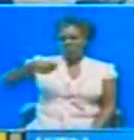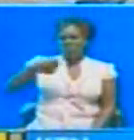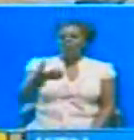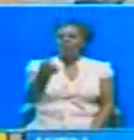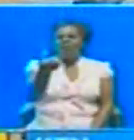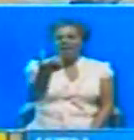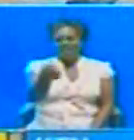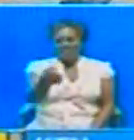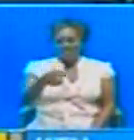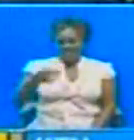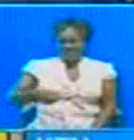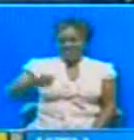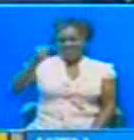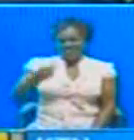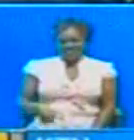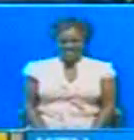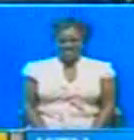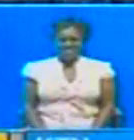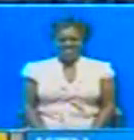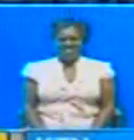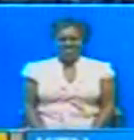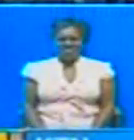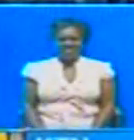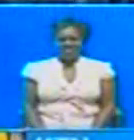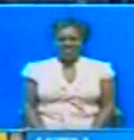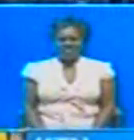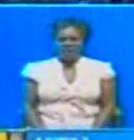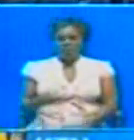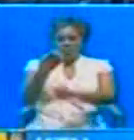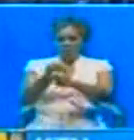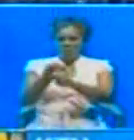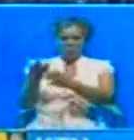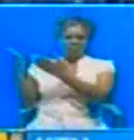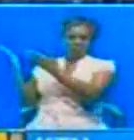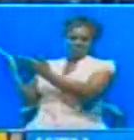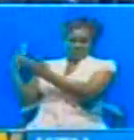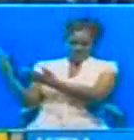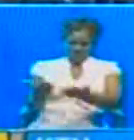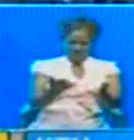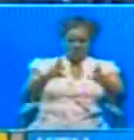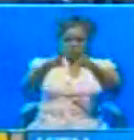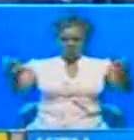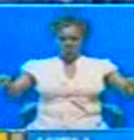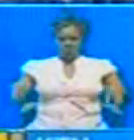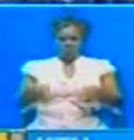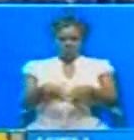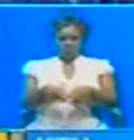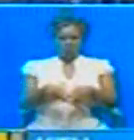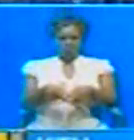sembe, supuna sembe. And to their counterparts. Mifupa hii, uletwa katika chumba hiki, ambapo...